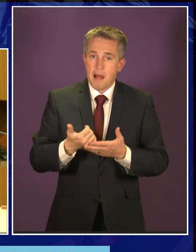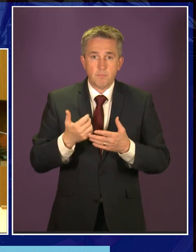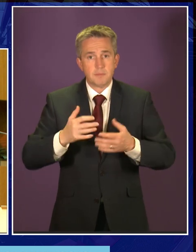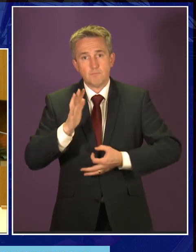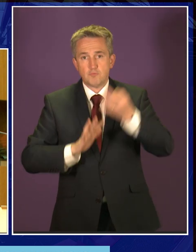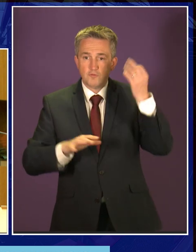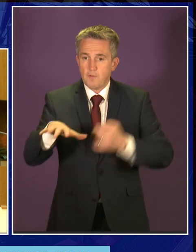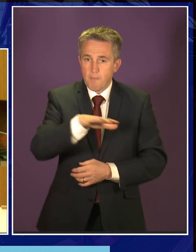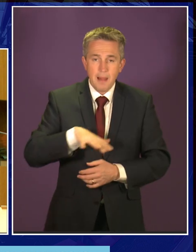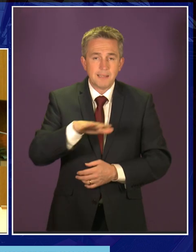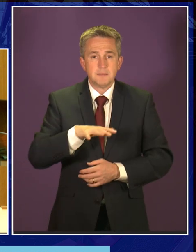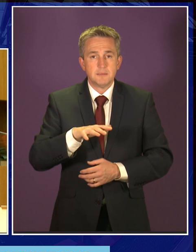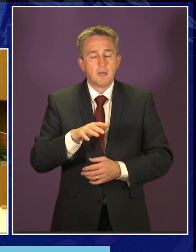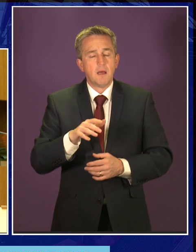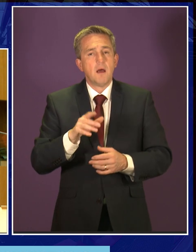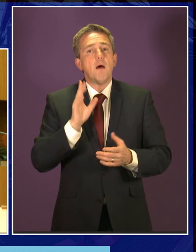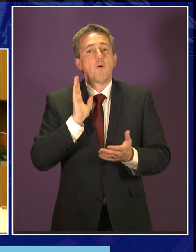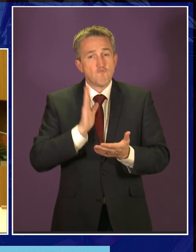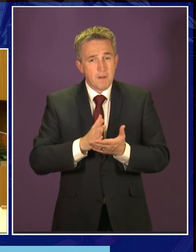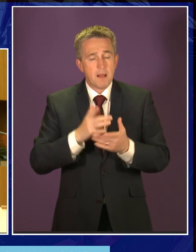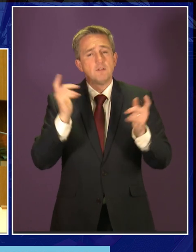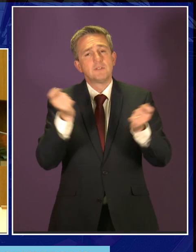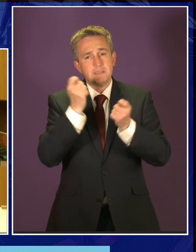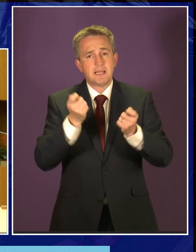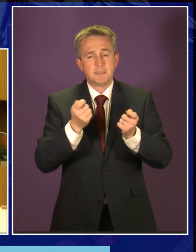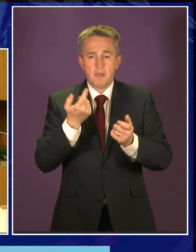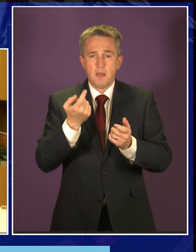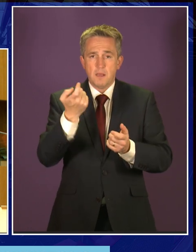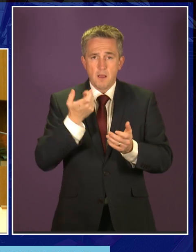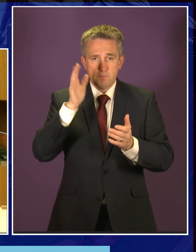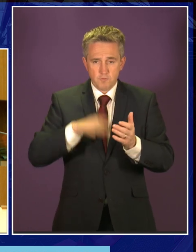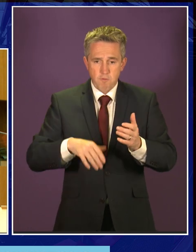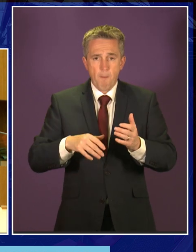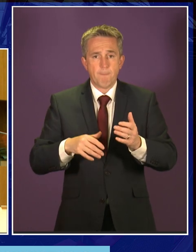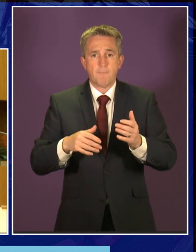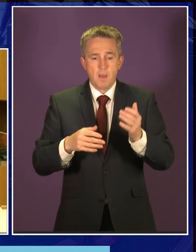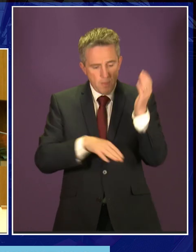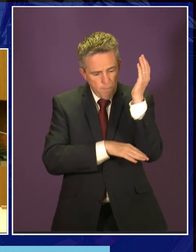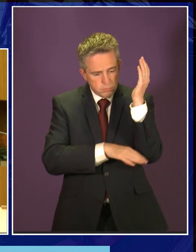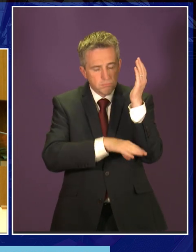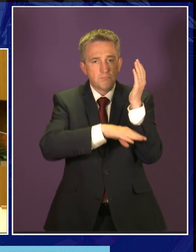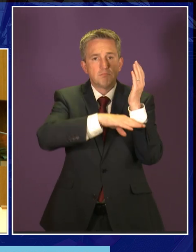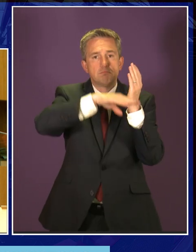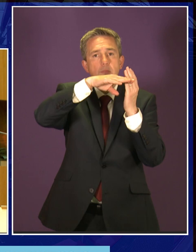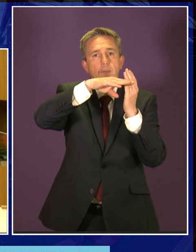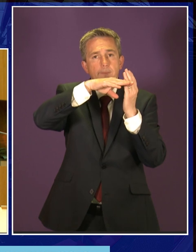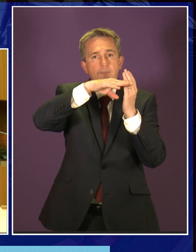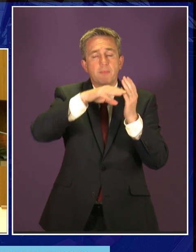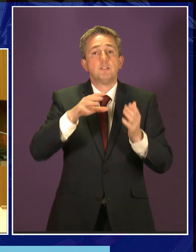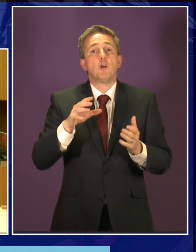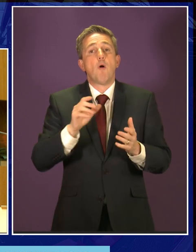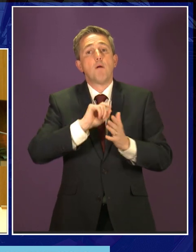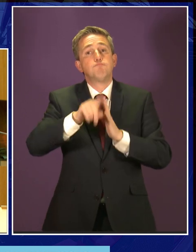to parachute drop. Real success springs from below and is rooted in genuine need. In this way,